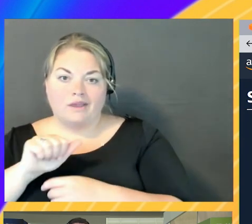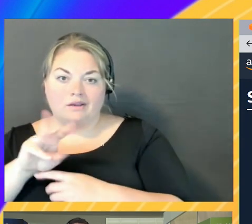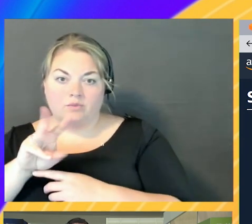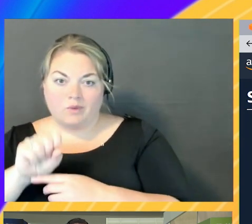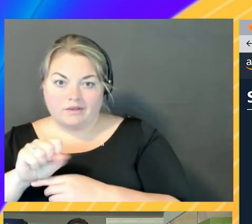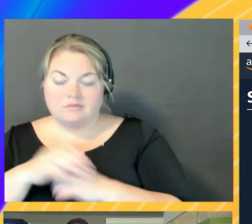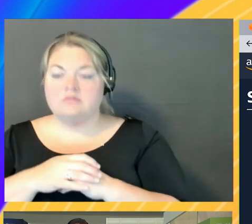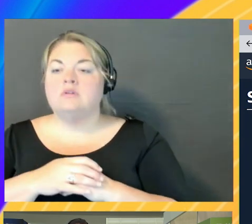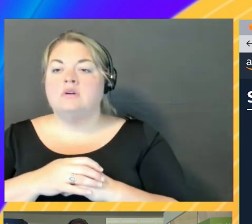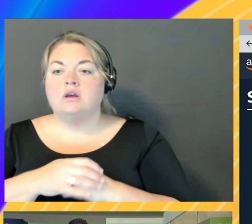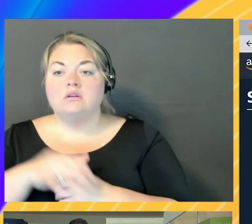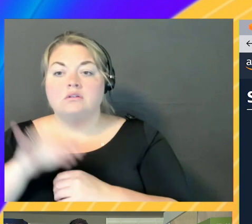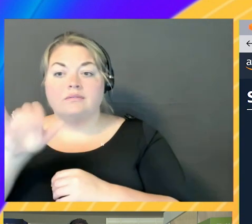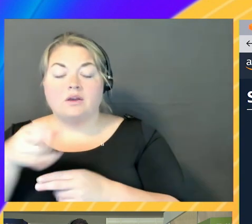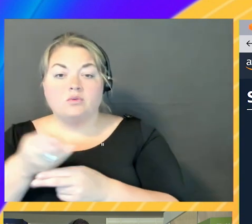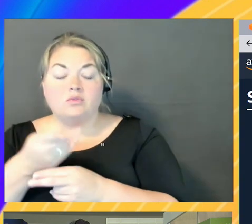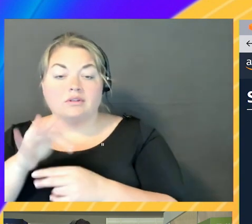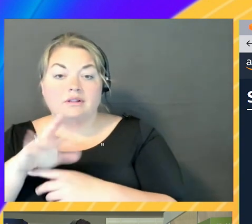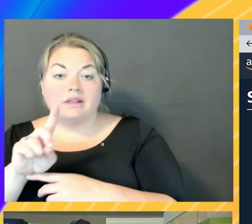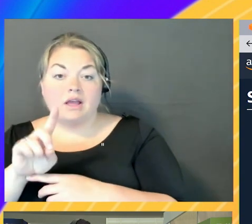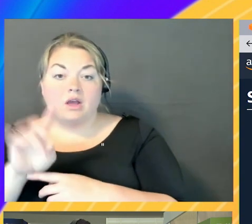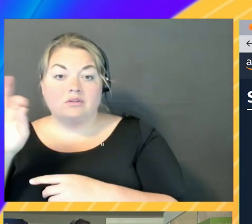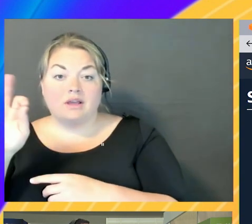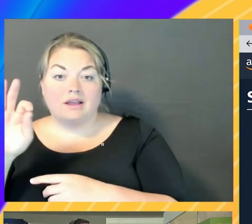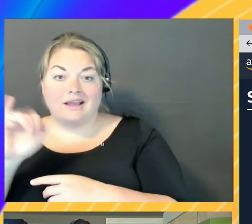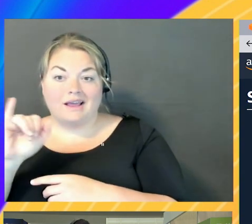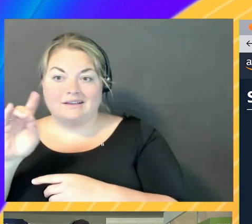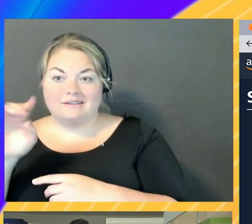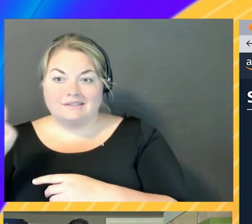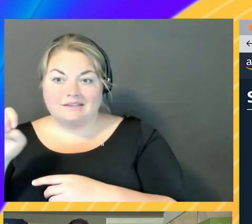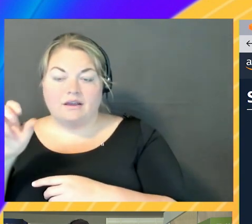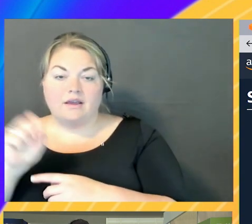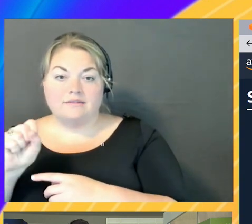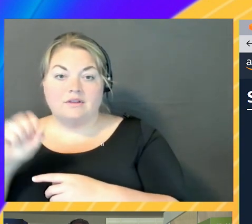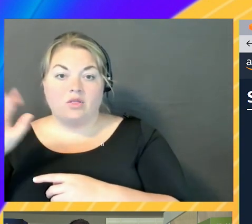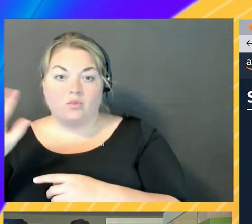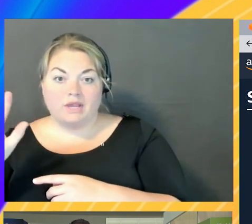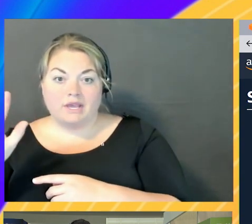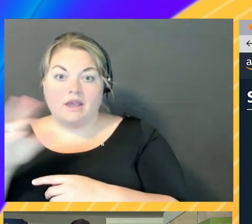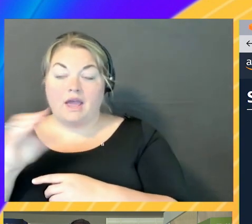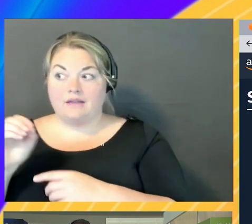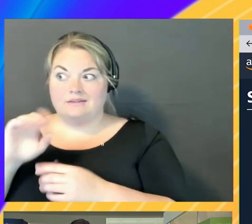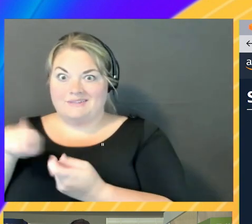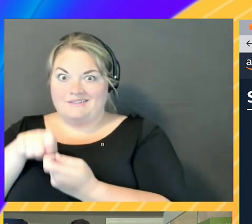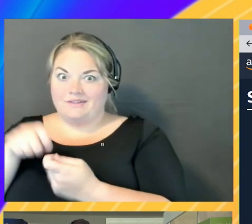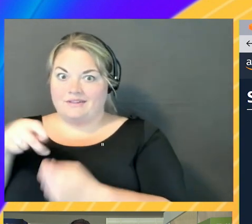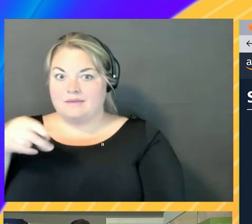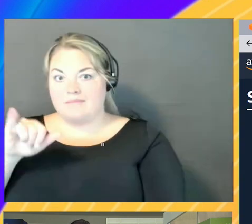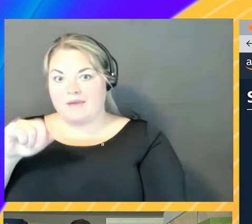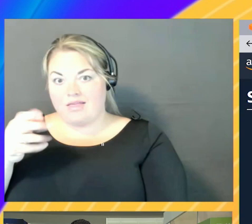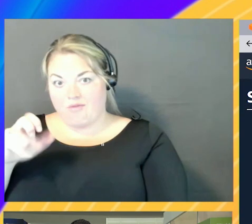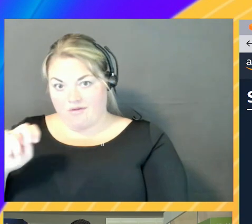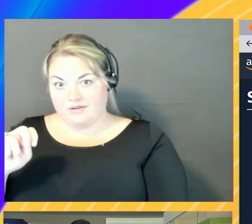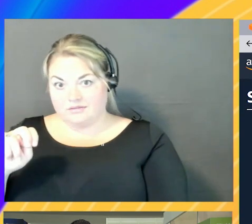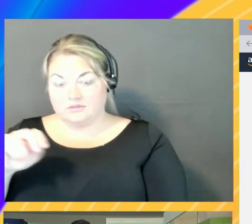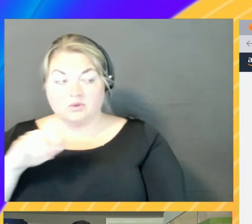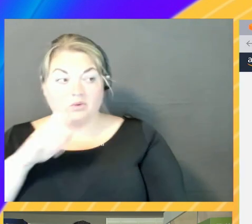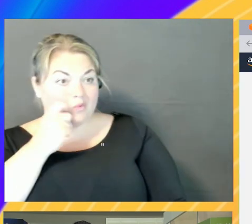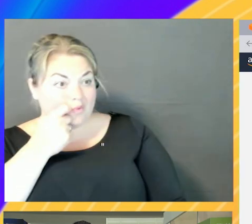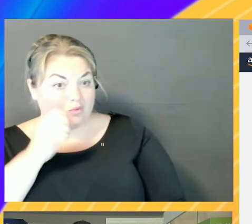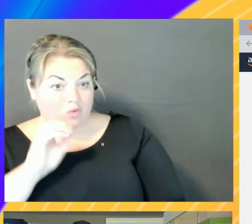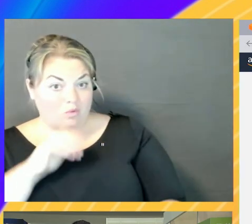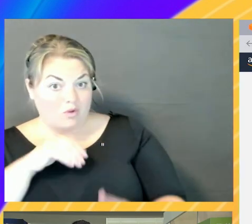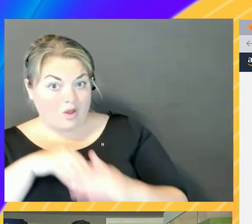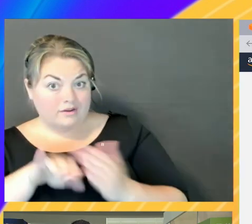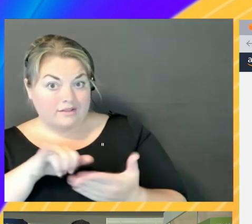this uses the Cloud9 IDE, S3, and then specifically Python. Okay, cool. So right here, log into Cloud9, so I go into the